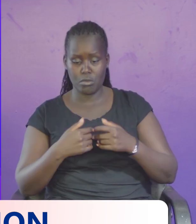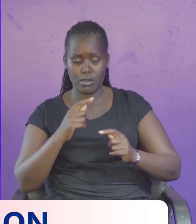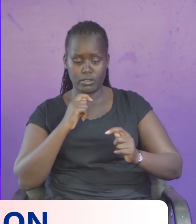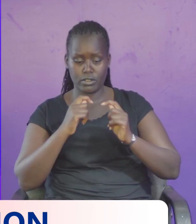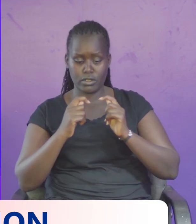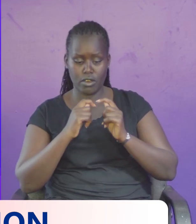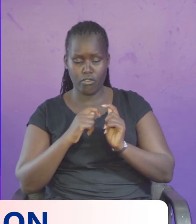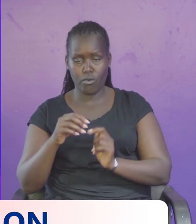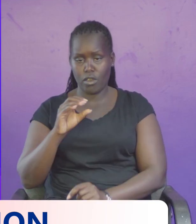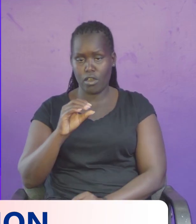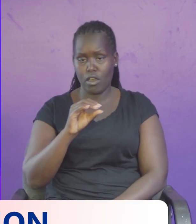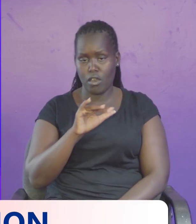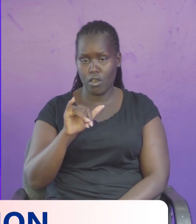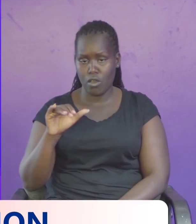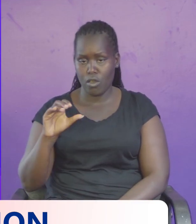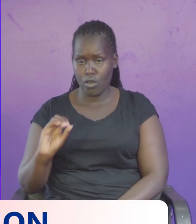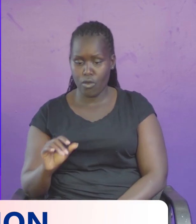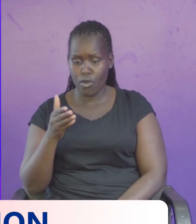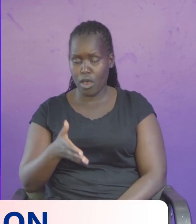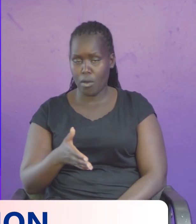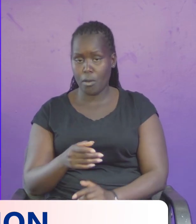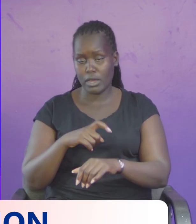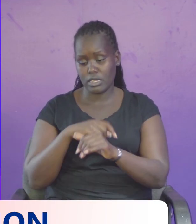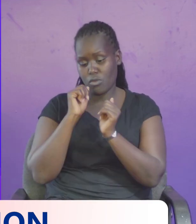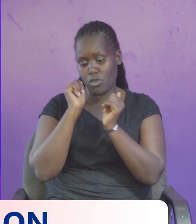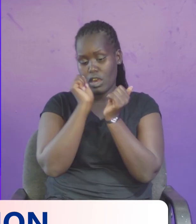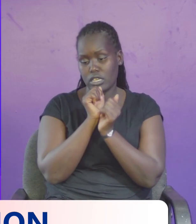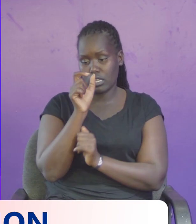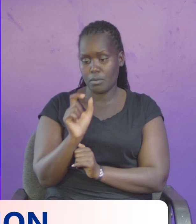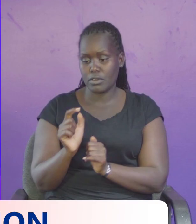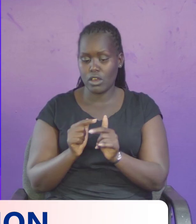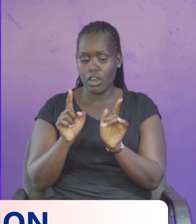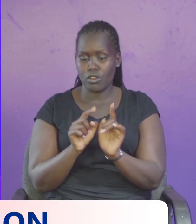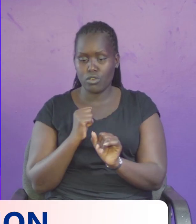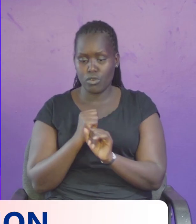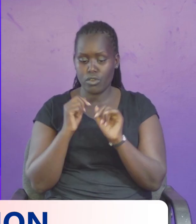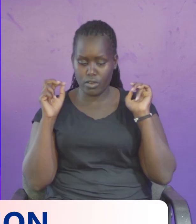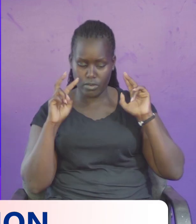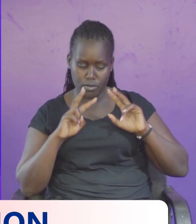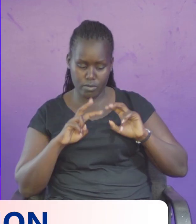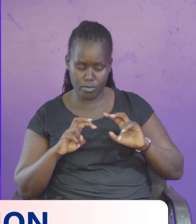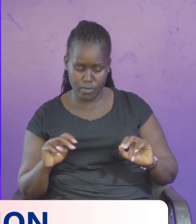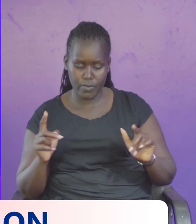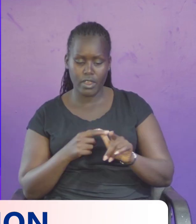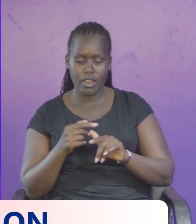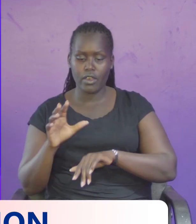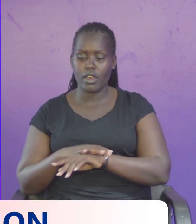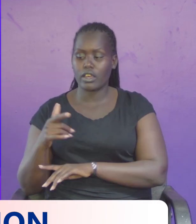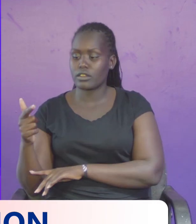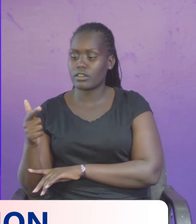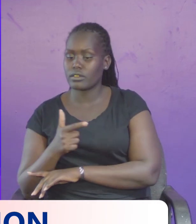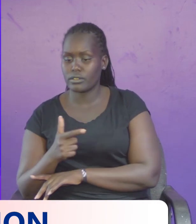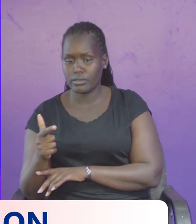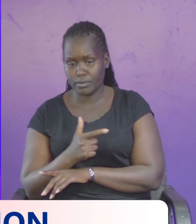here. Because when you arrest somebody and you're doing investigation, obviously you go to clips of the different